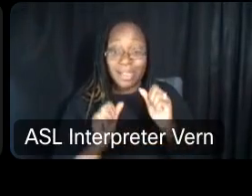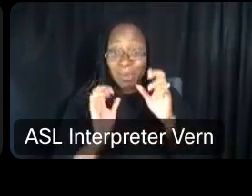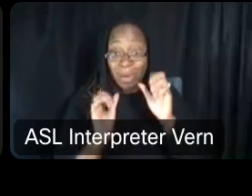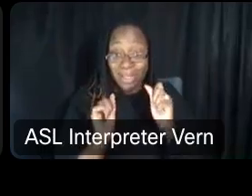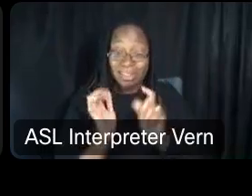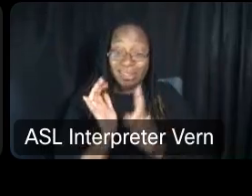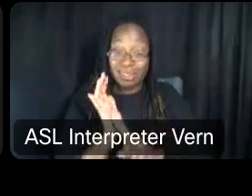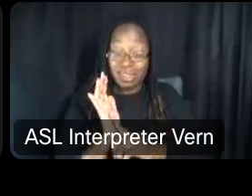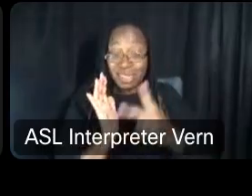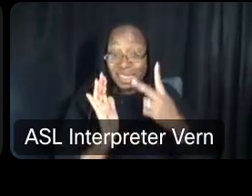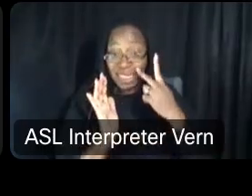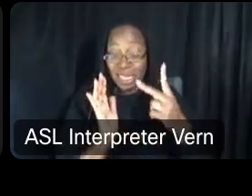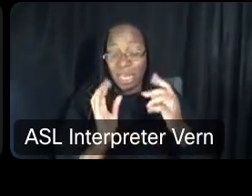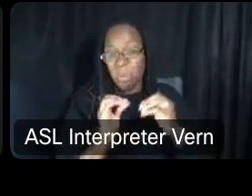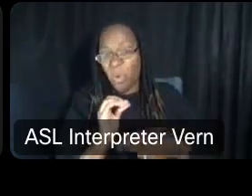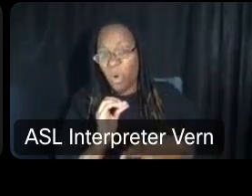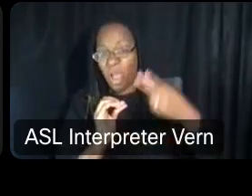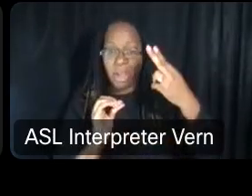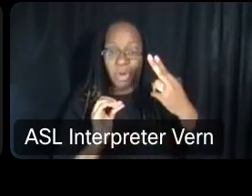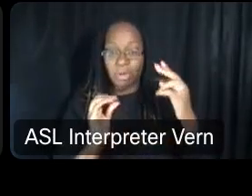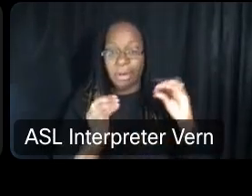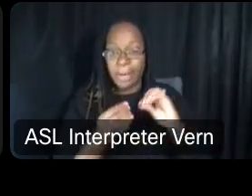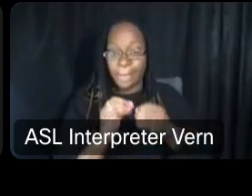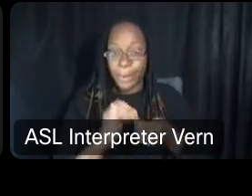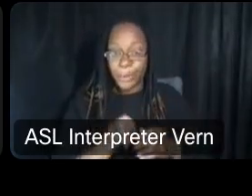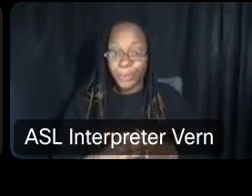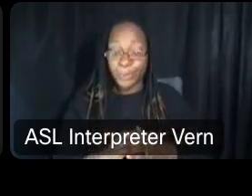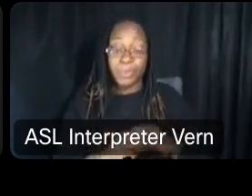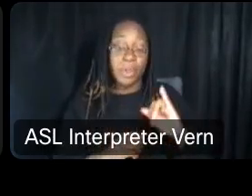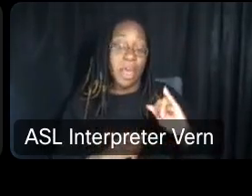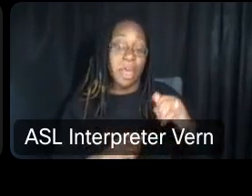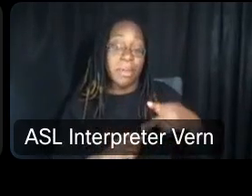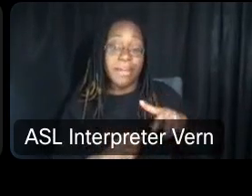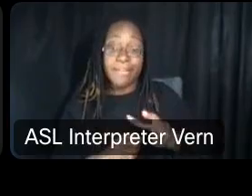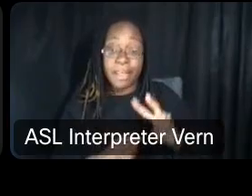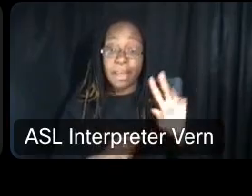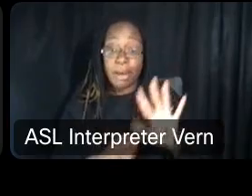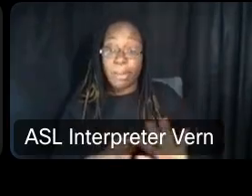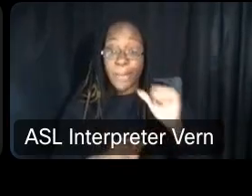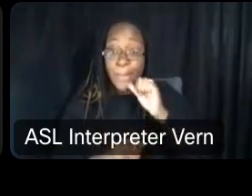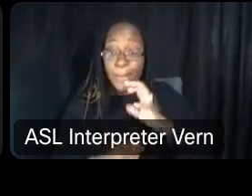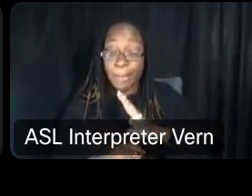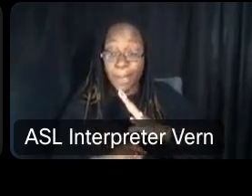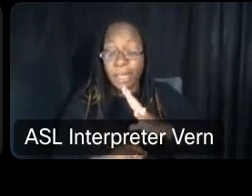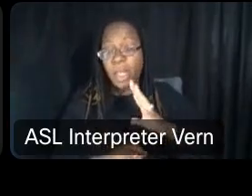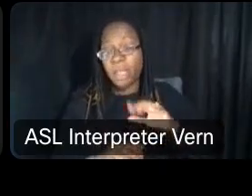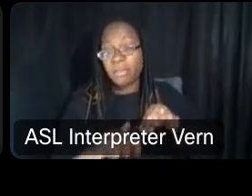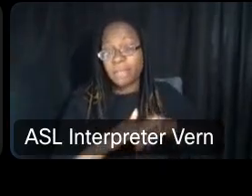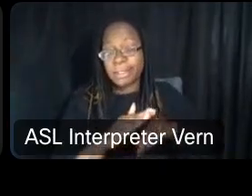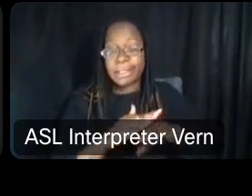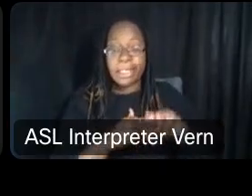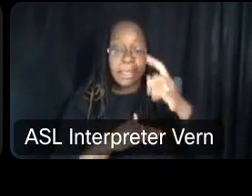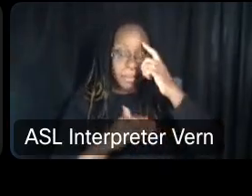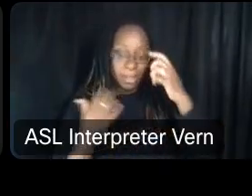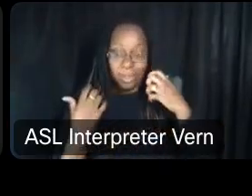And I want to pause here for a moment and say that here at the center, we recognize that domestic violence impacts people of